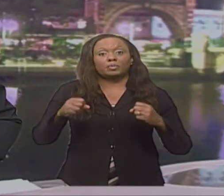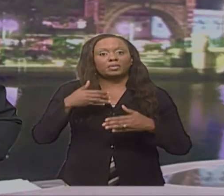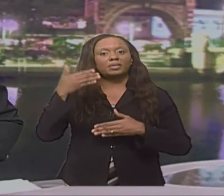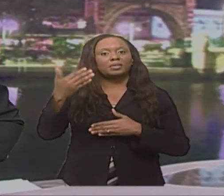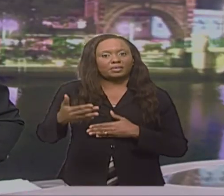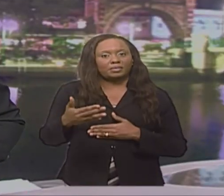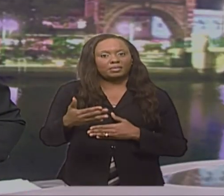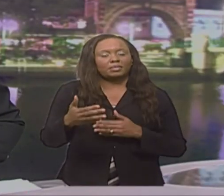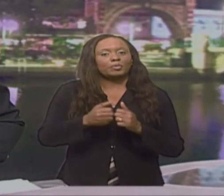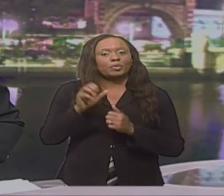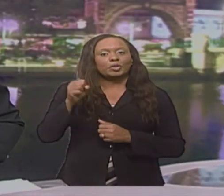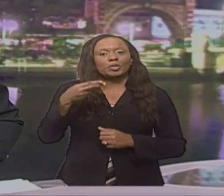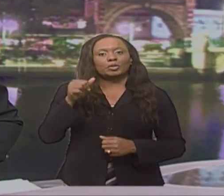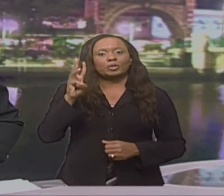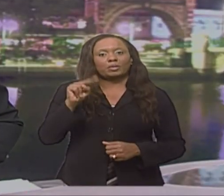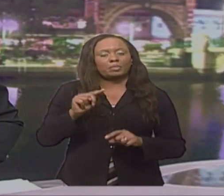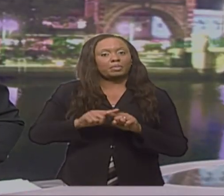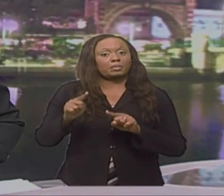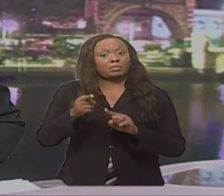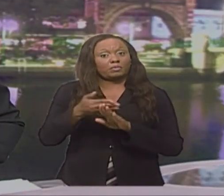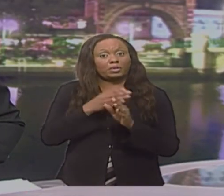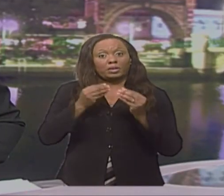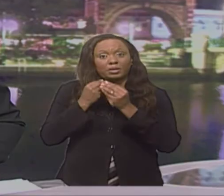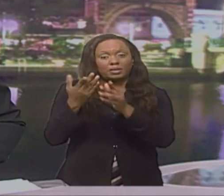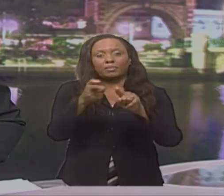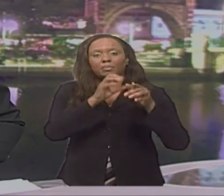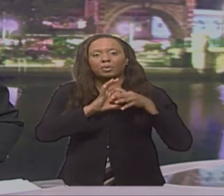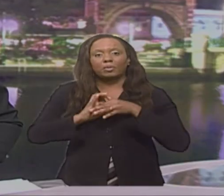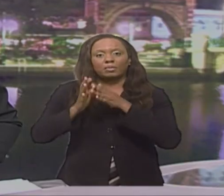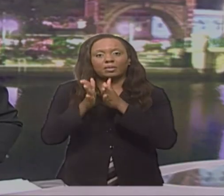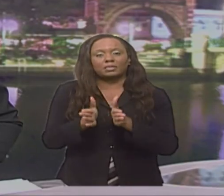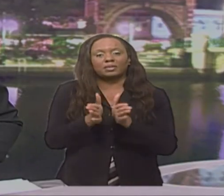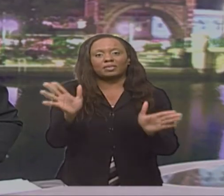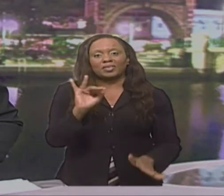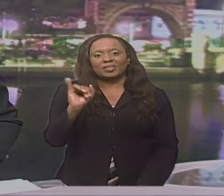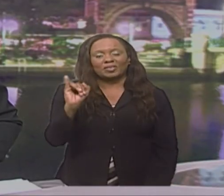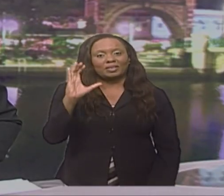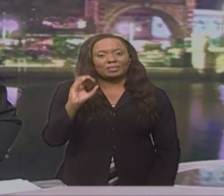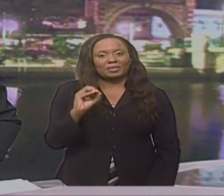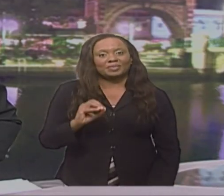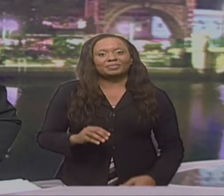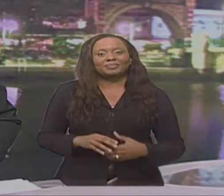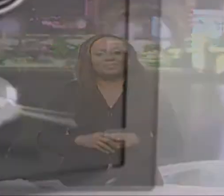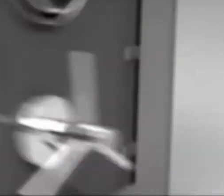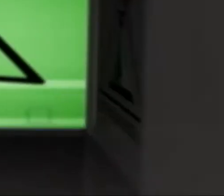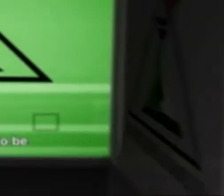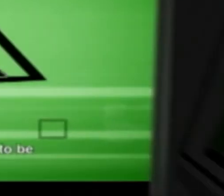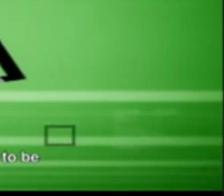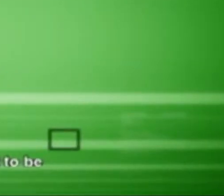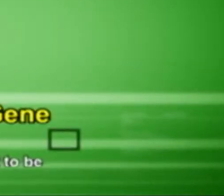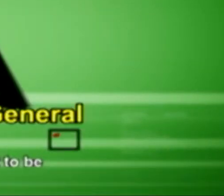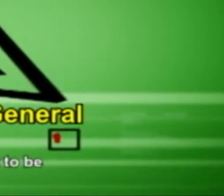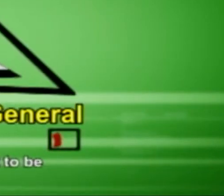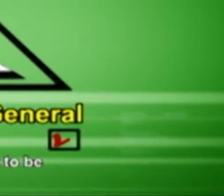sports news is just ahead with Sean Green, but first, here's a tip from Cooperators General Insurance. This tip of the day is brought to you